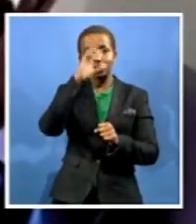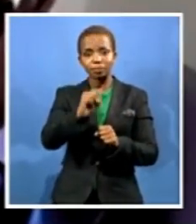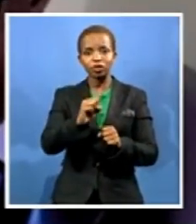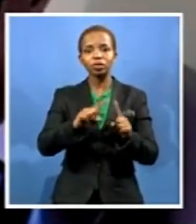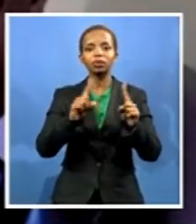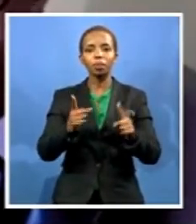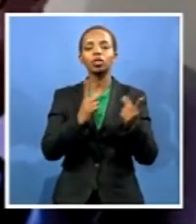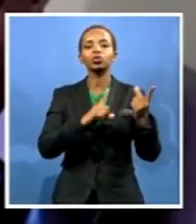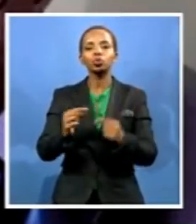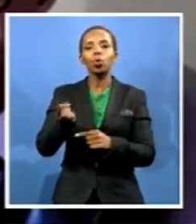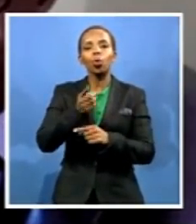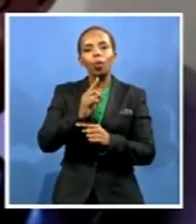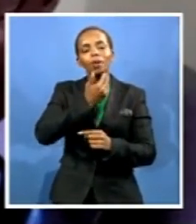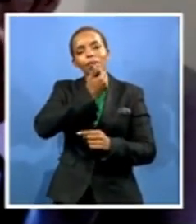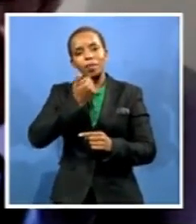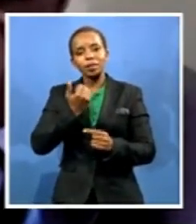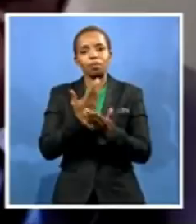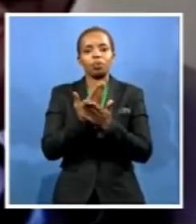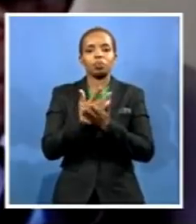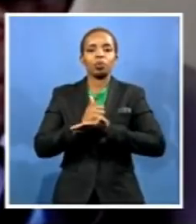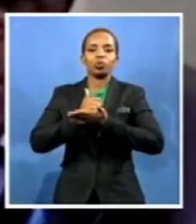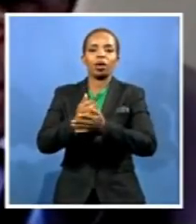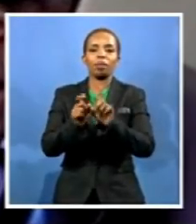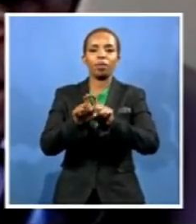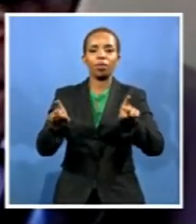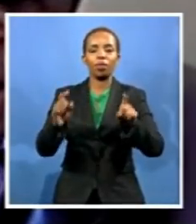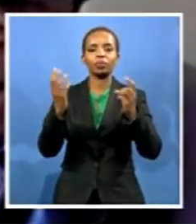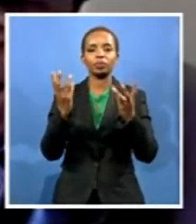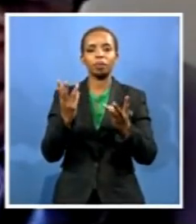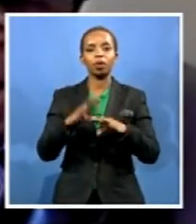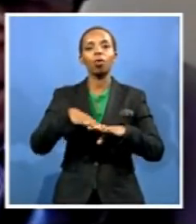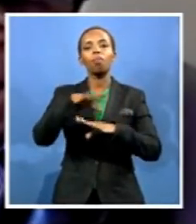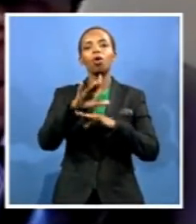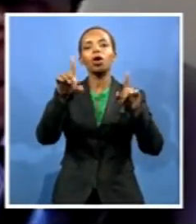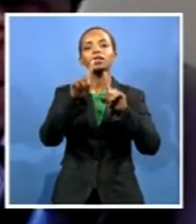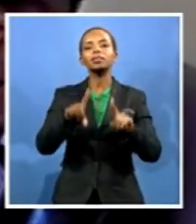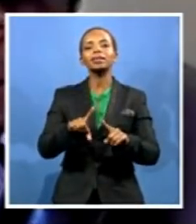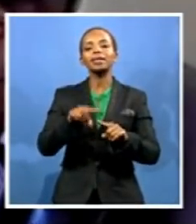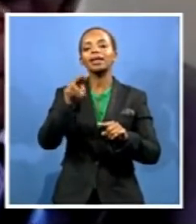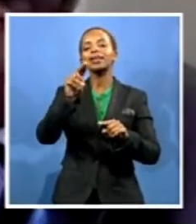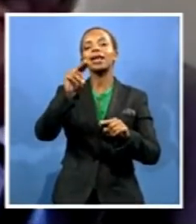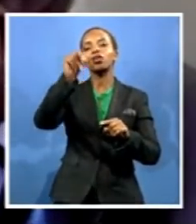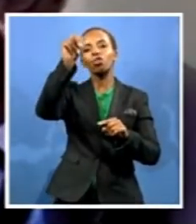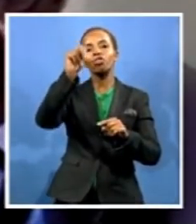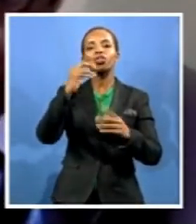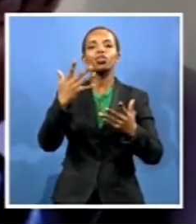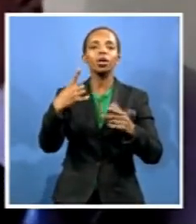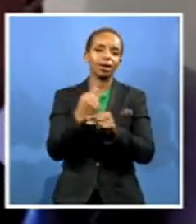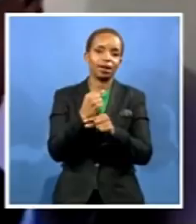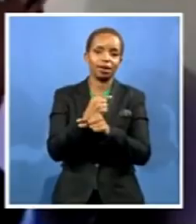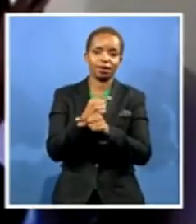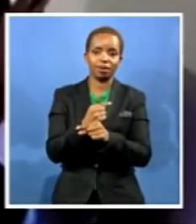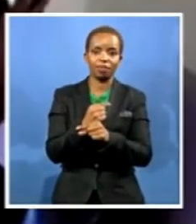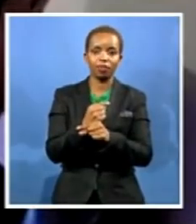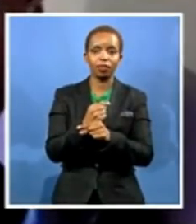working in the CSM belt in the north of Ghana. And at the beginning, we were doing LPs, although we couldn't do much in